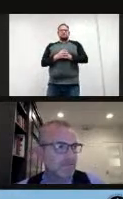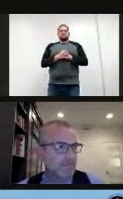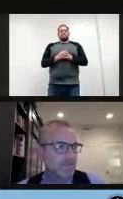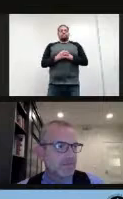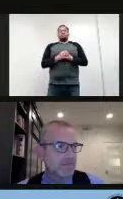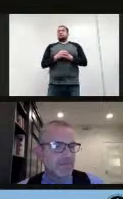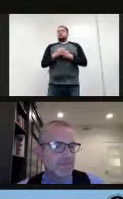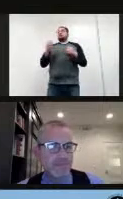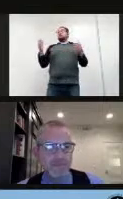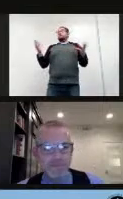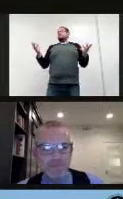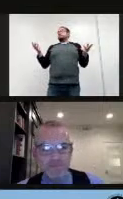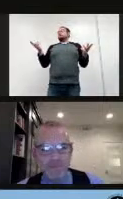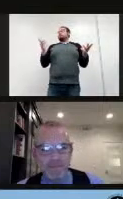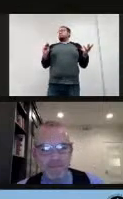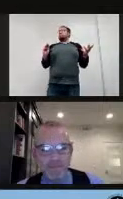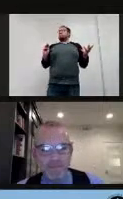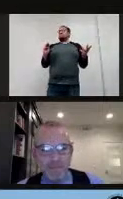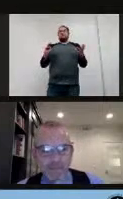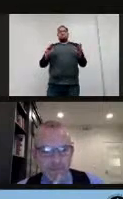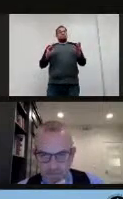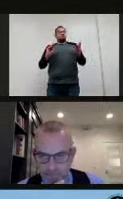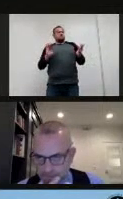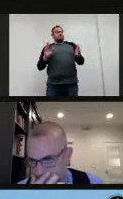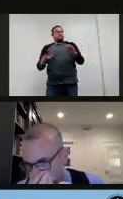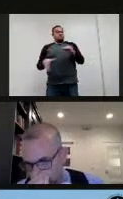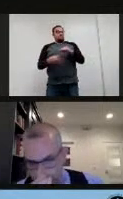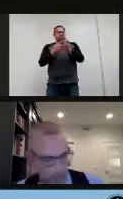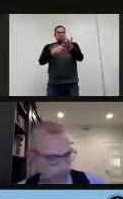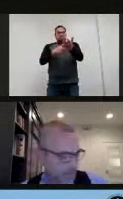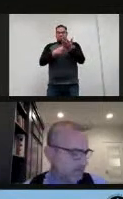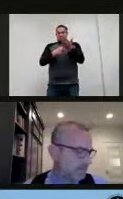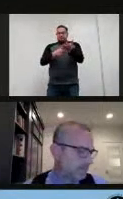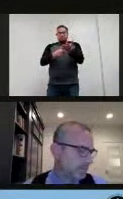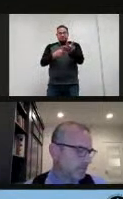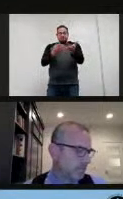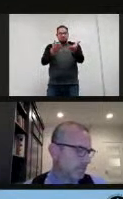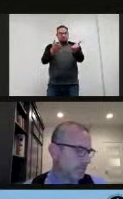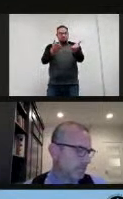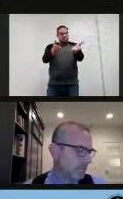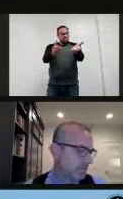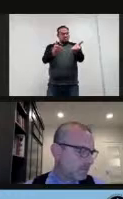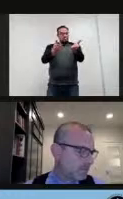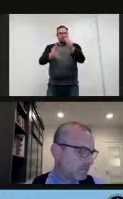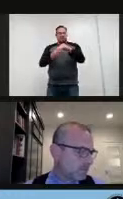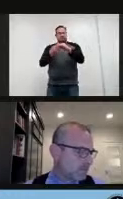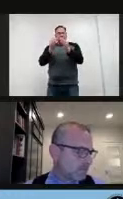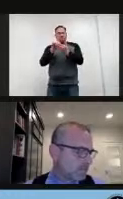Any more discussion on adding that as a,